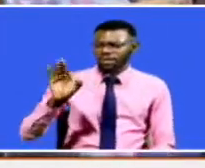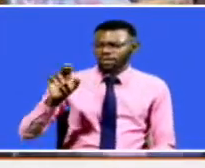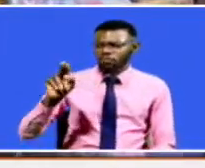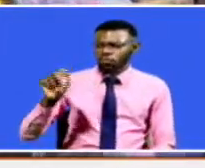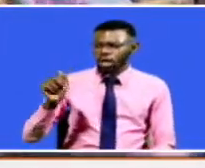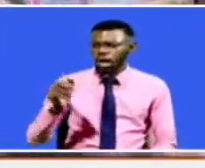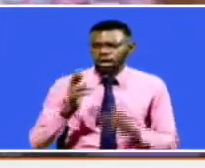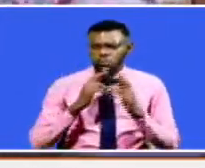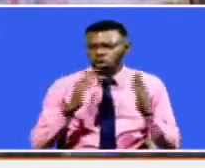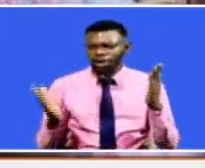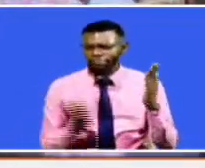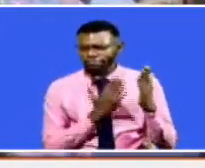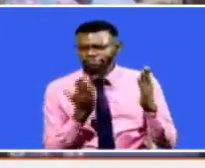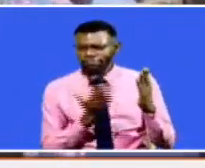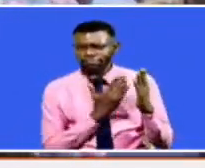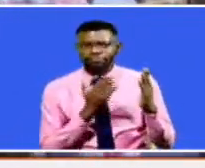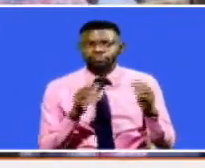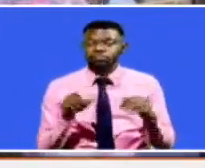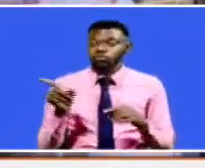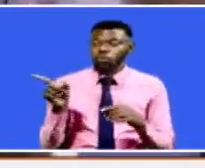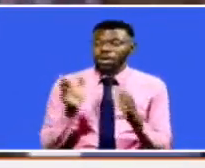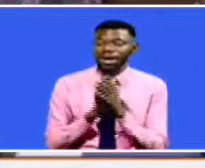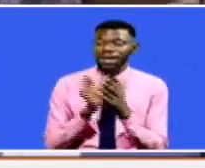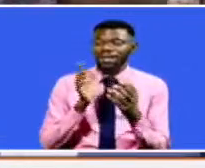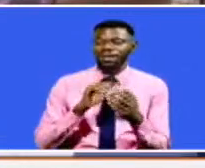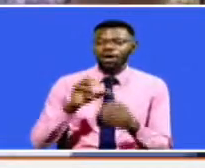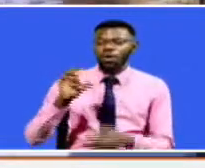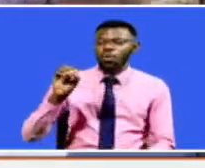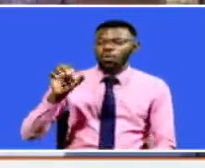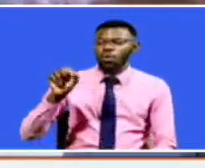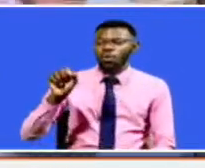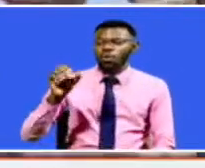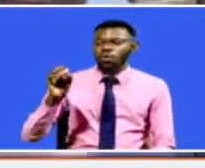report, kwa sababu Sifuna ni Osotsi.